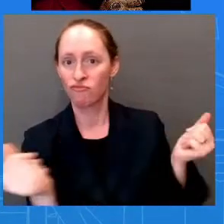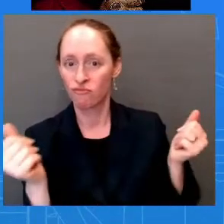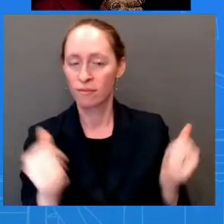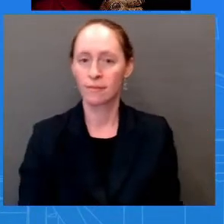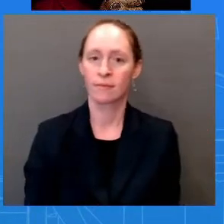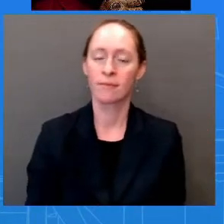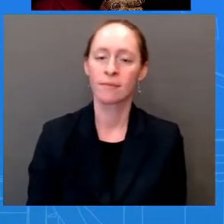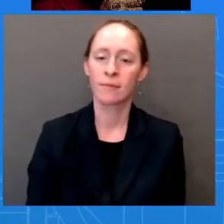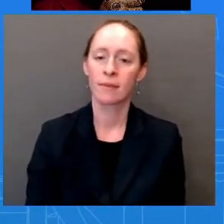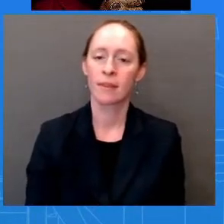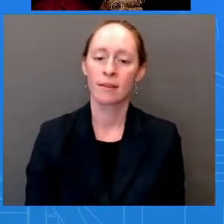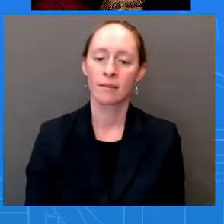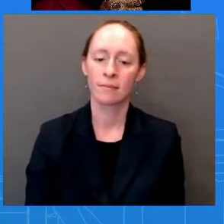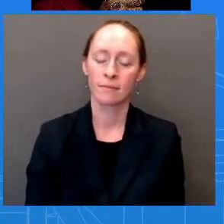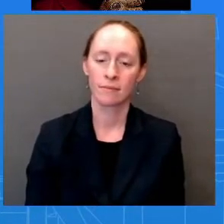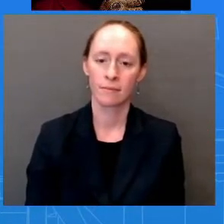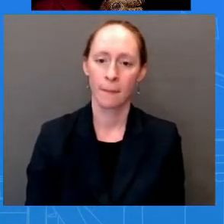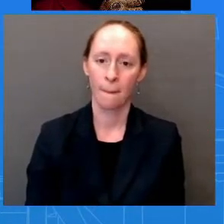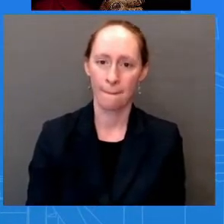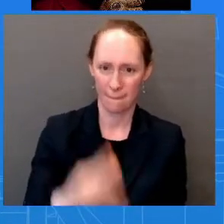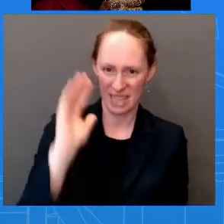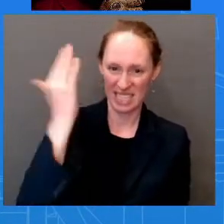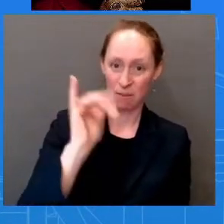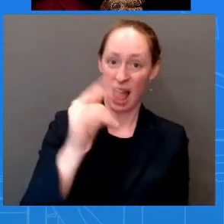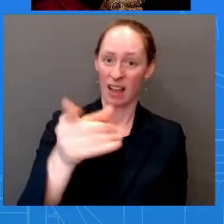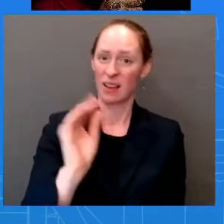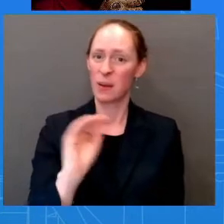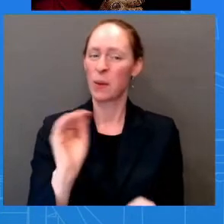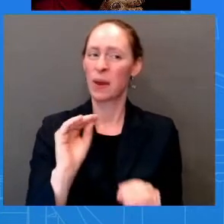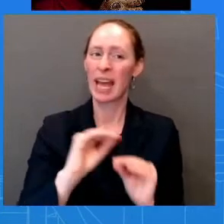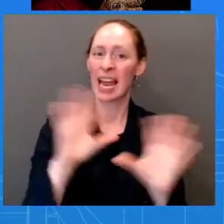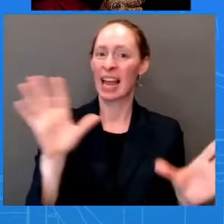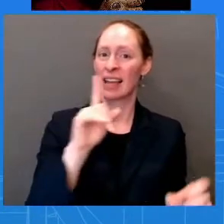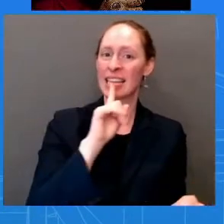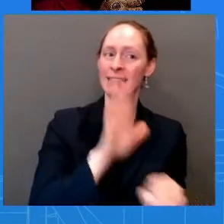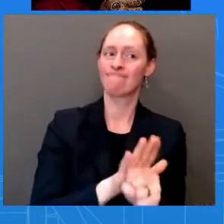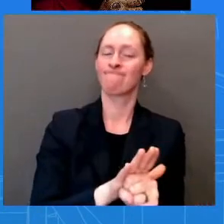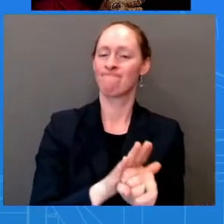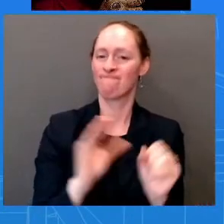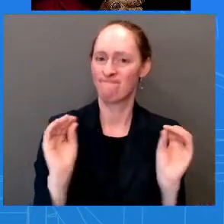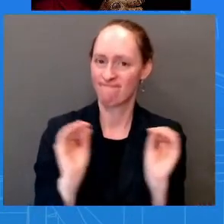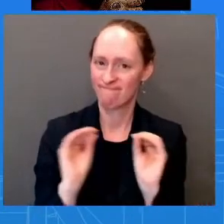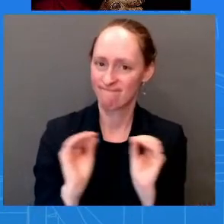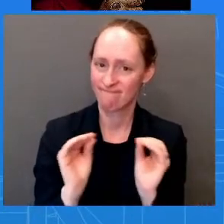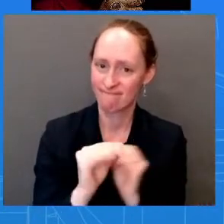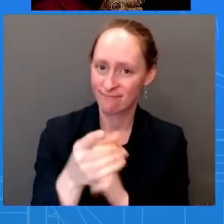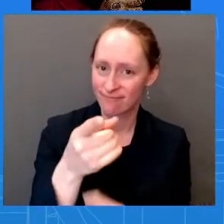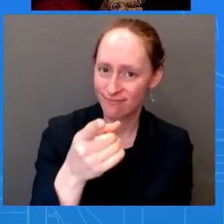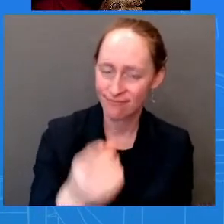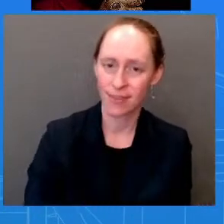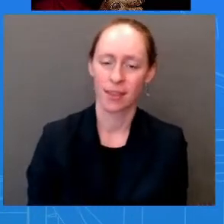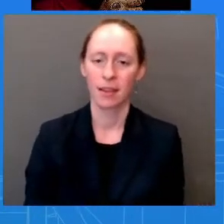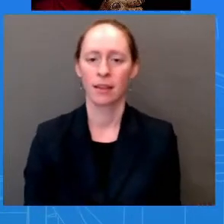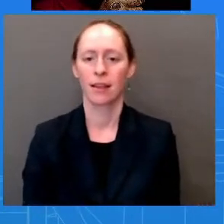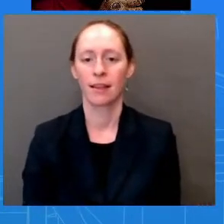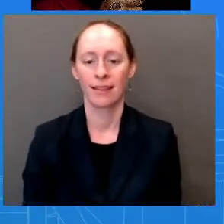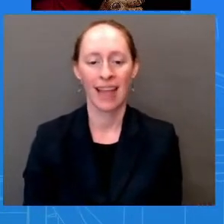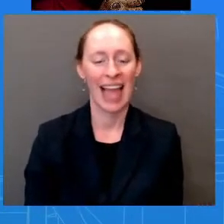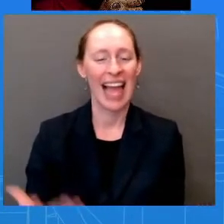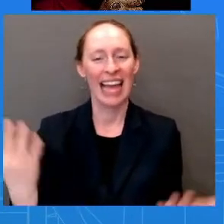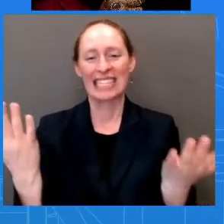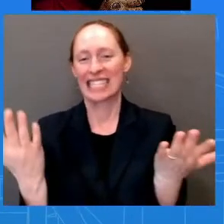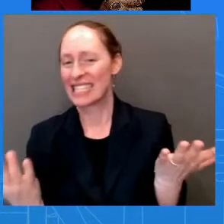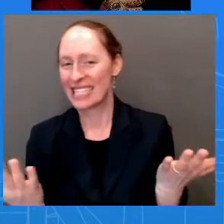blue team. To actually follow the court order on December 21st. I'm just not. It's not up for me